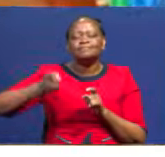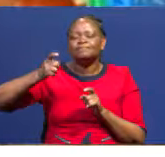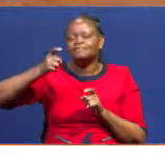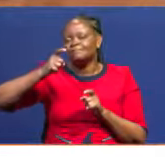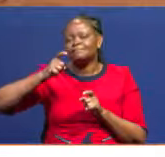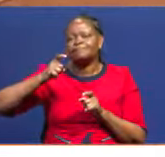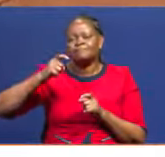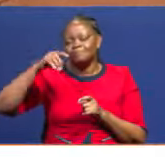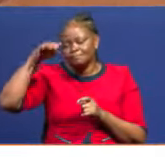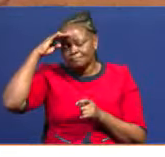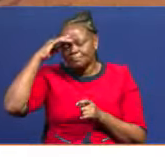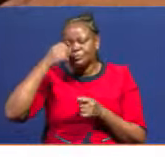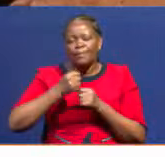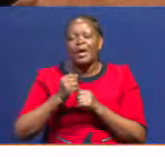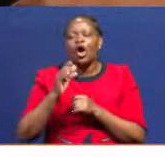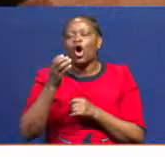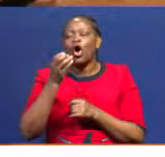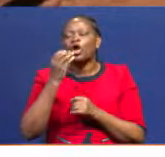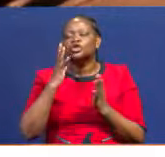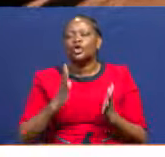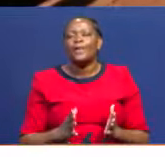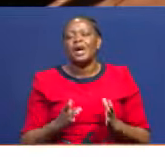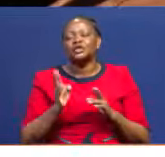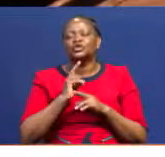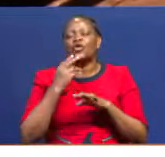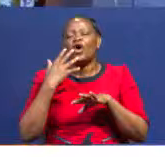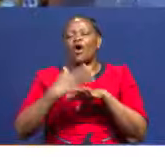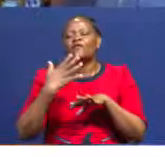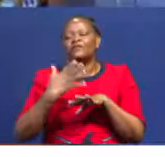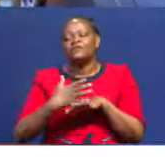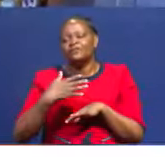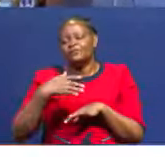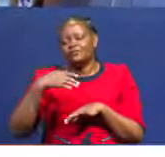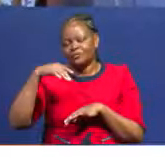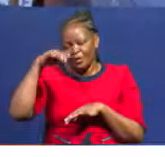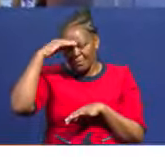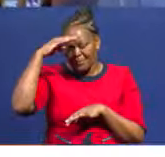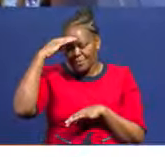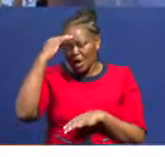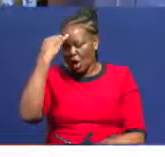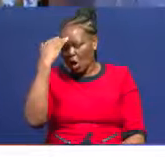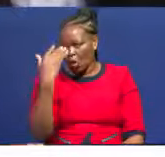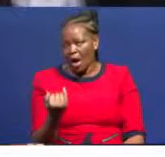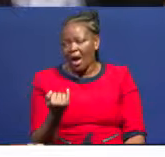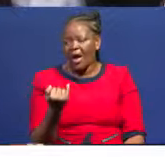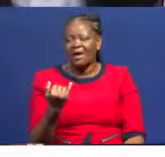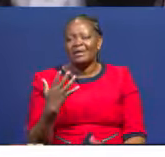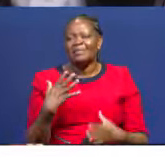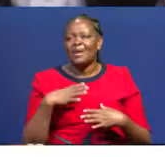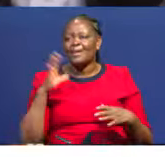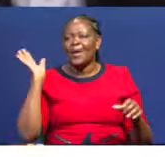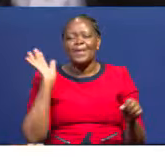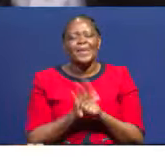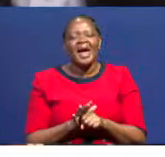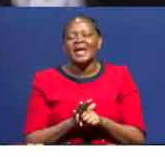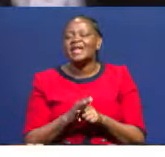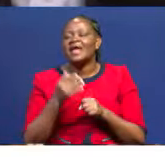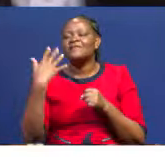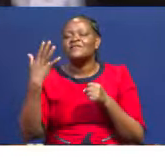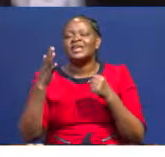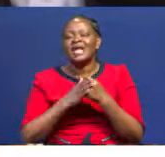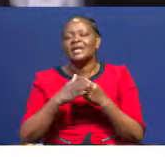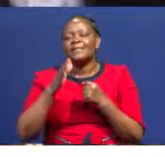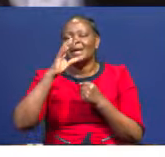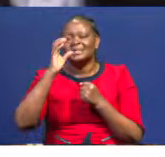alcohol will push consumers to use illicit brews, saying currently 59% consume illicit liquor. 59% of this market